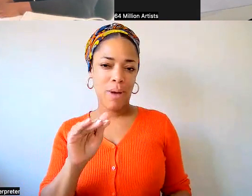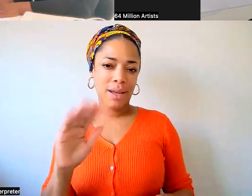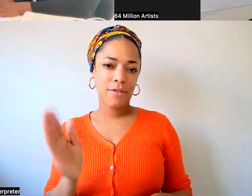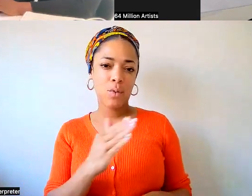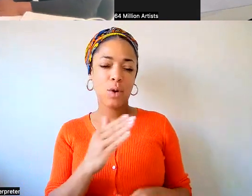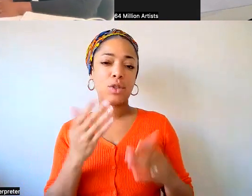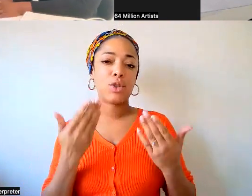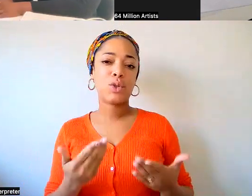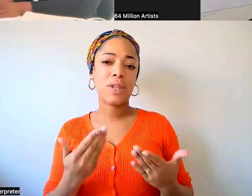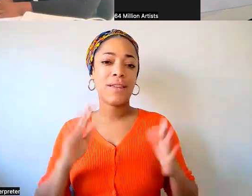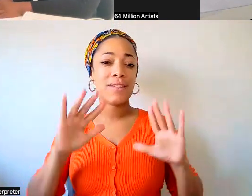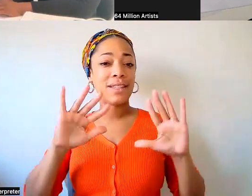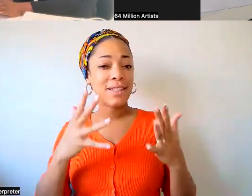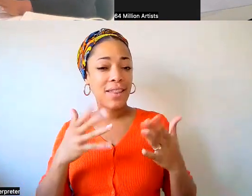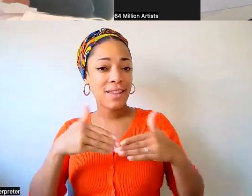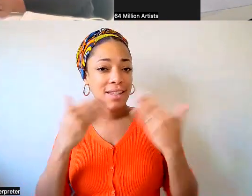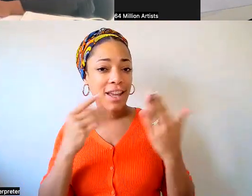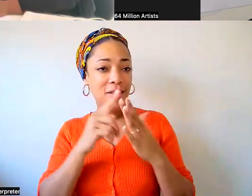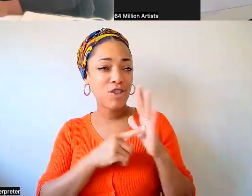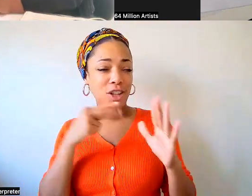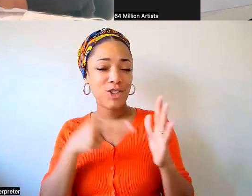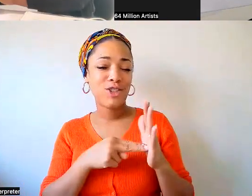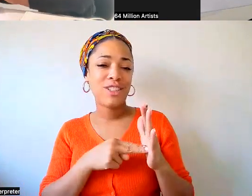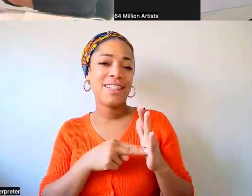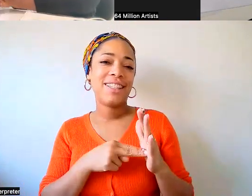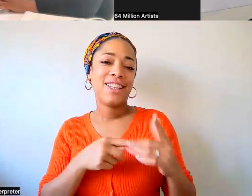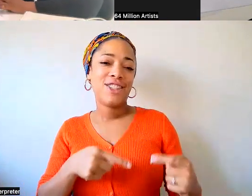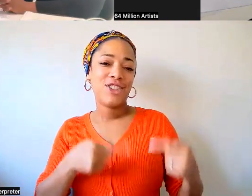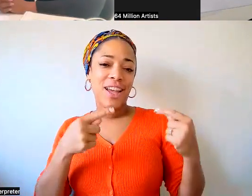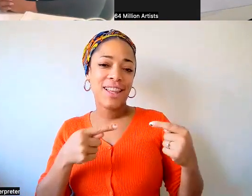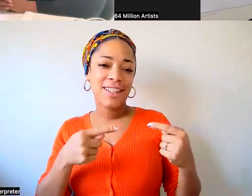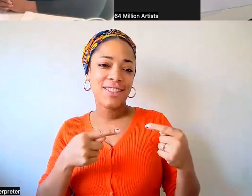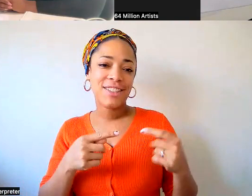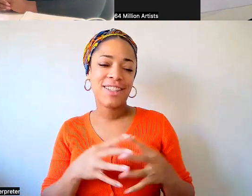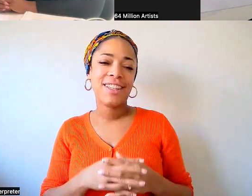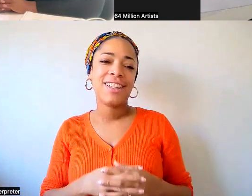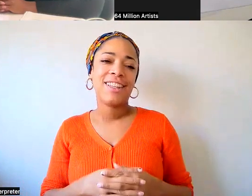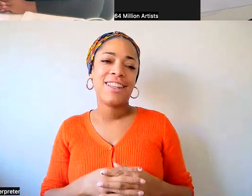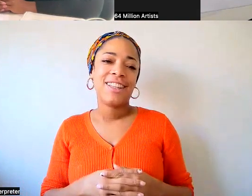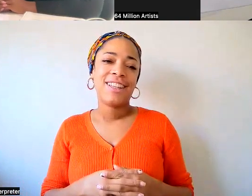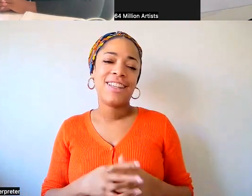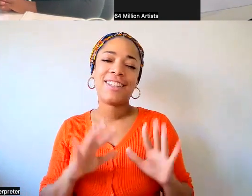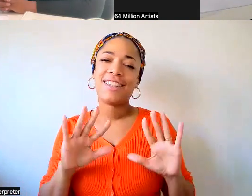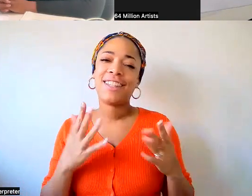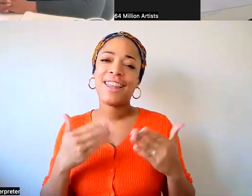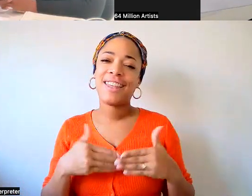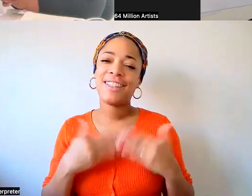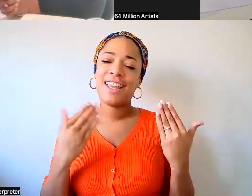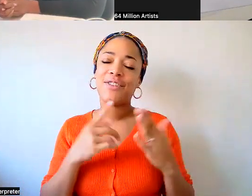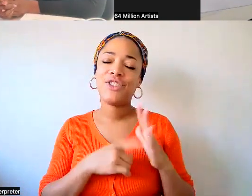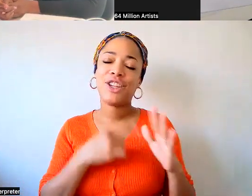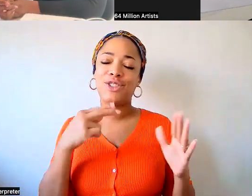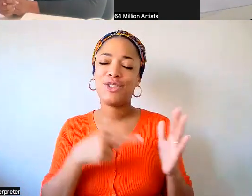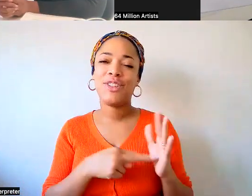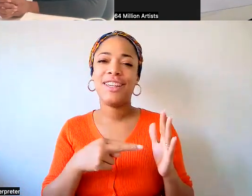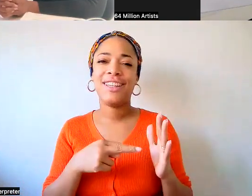the 10th day of the January Challenge, and today was the 10th prompt. Today is the 10th day of the January Challenge. Today is the day